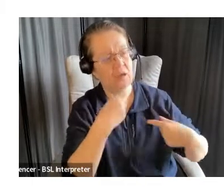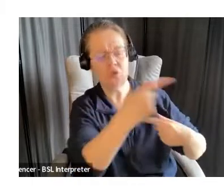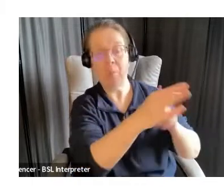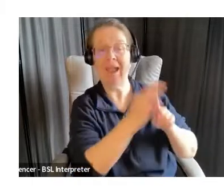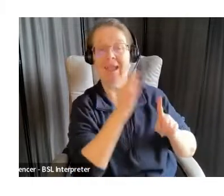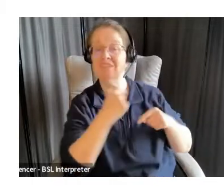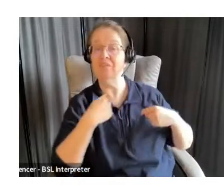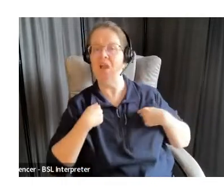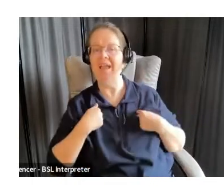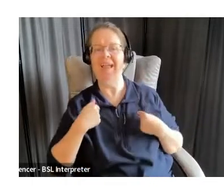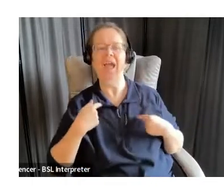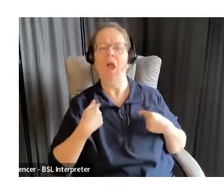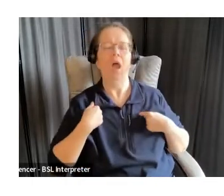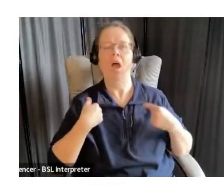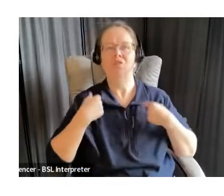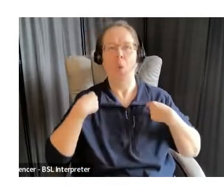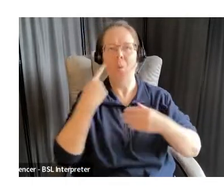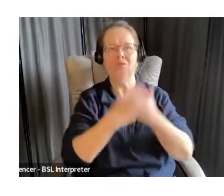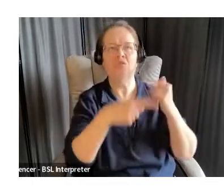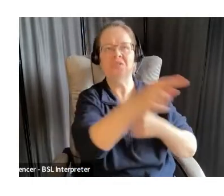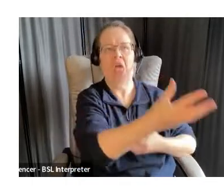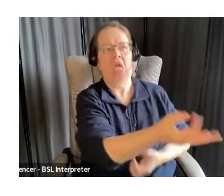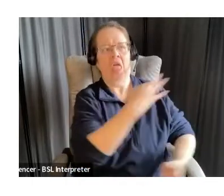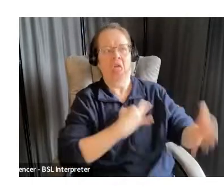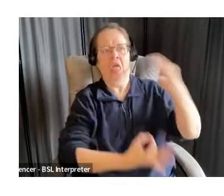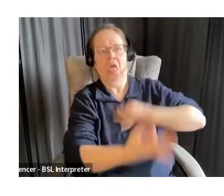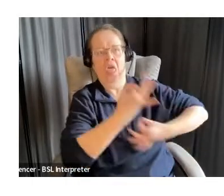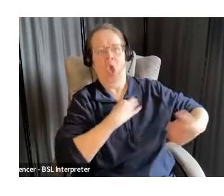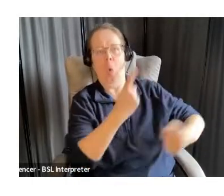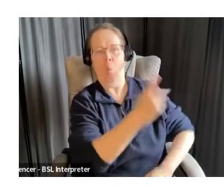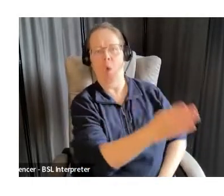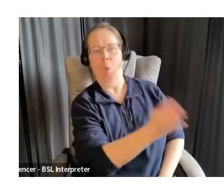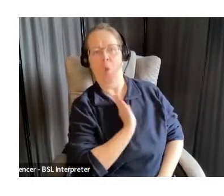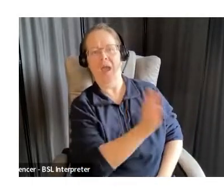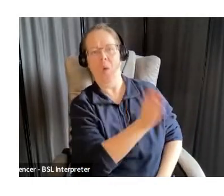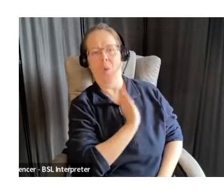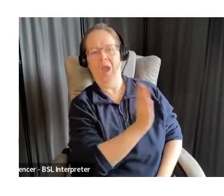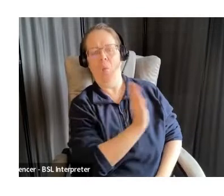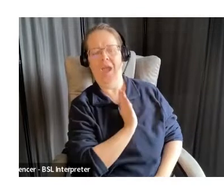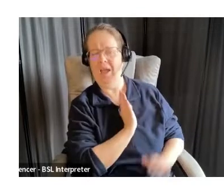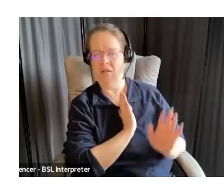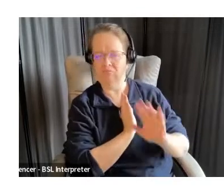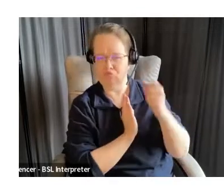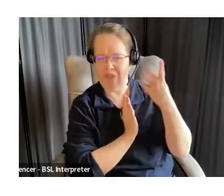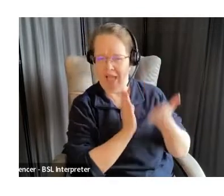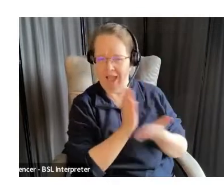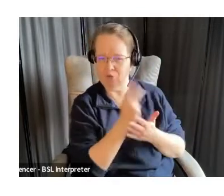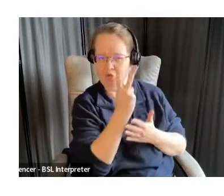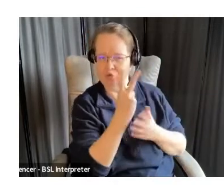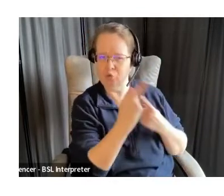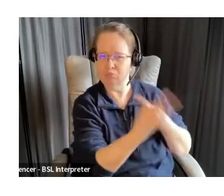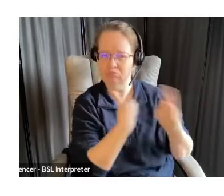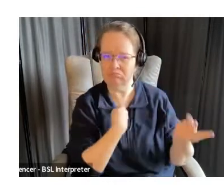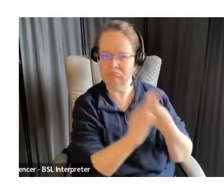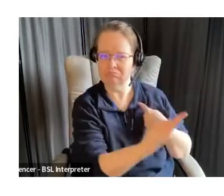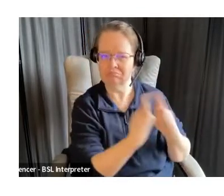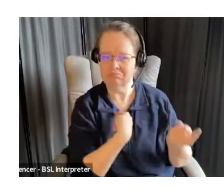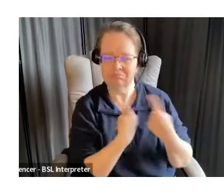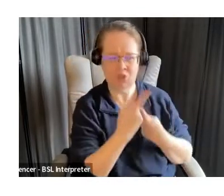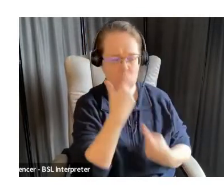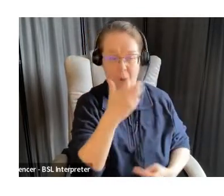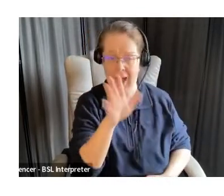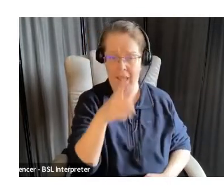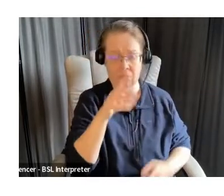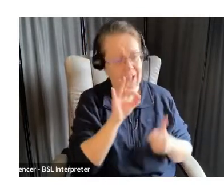we often don't perceive it to be like that. We often feel it's a one-way street. But you have an opportunity to interview